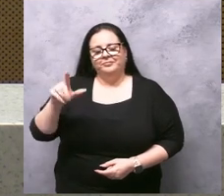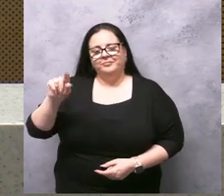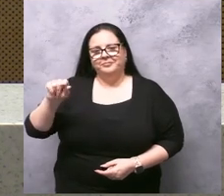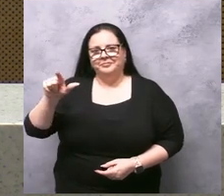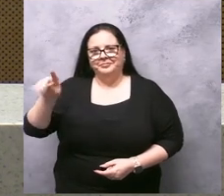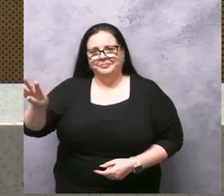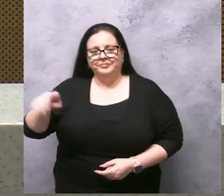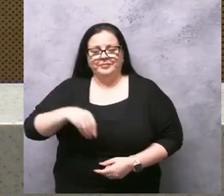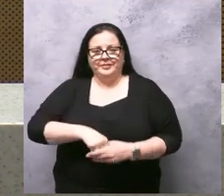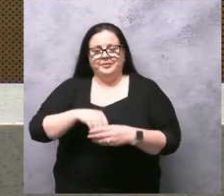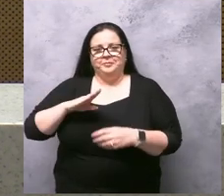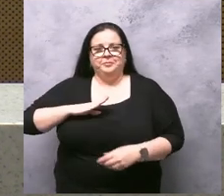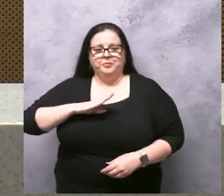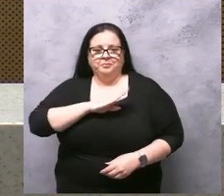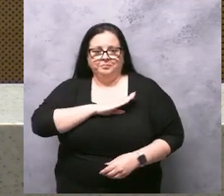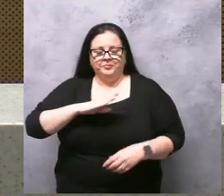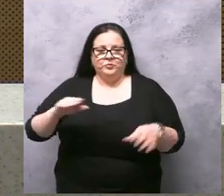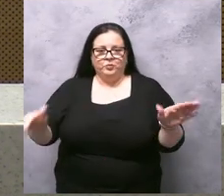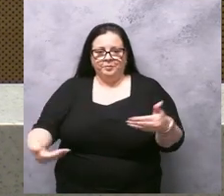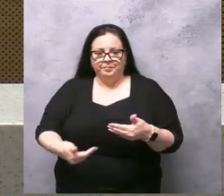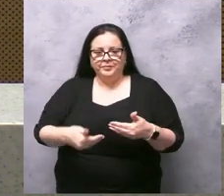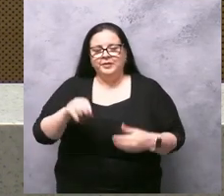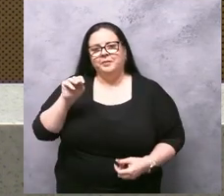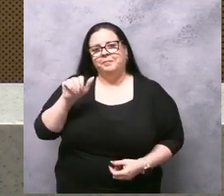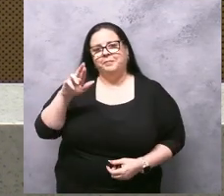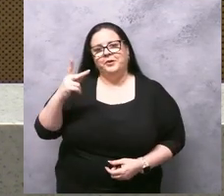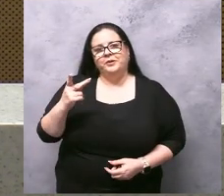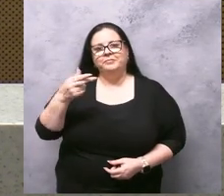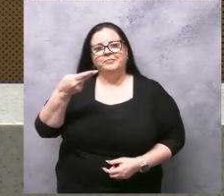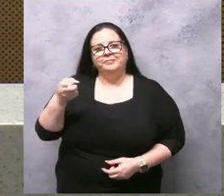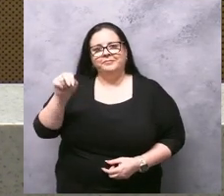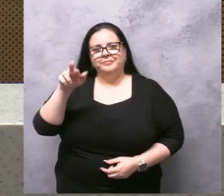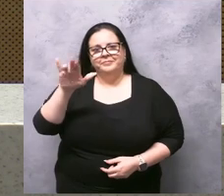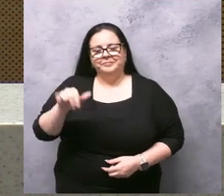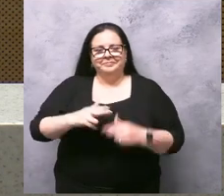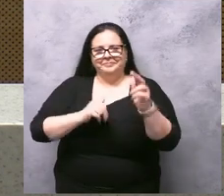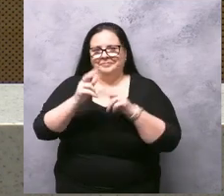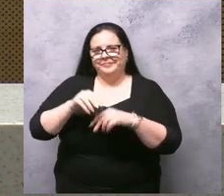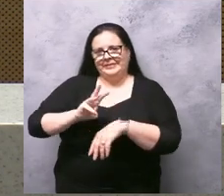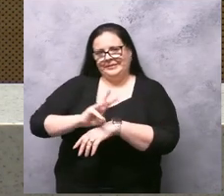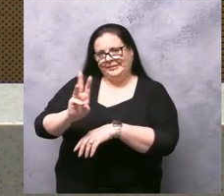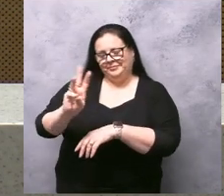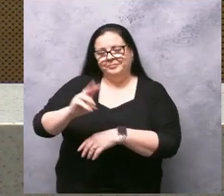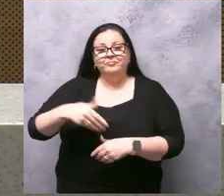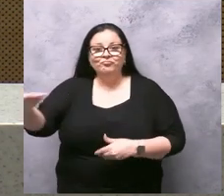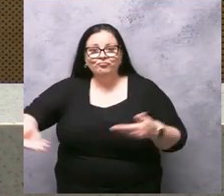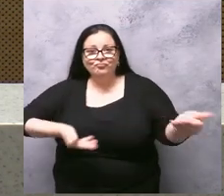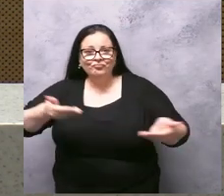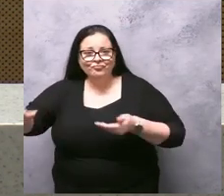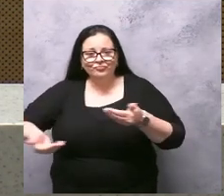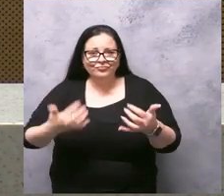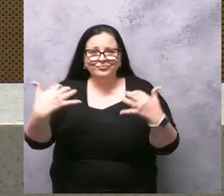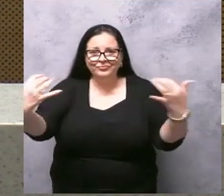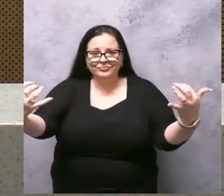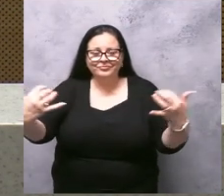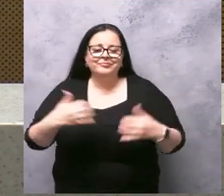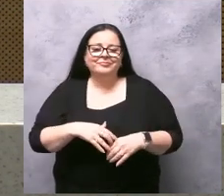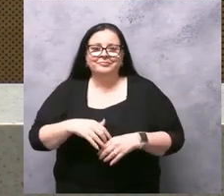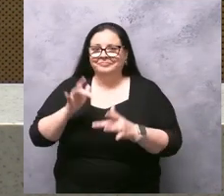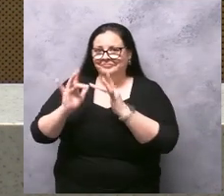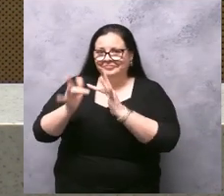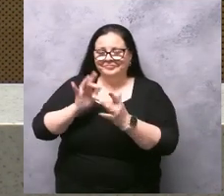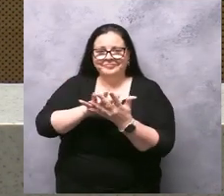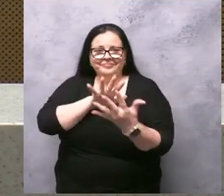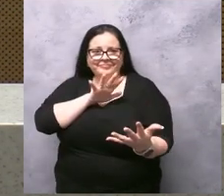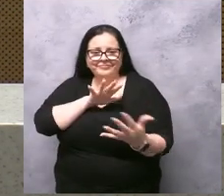the Cypress-Fairbanks Independent School District at the Mark Henry Administration Building at 6 p.m. I want to welcome our members of the audience, our viewers online,